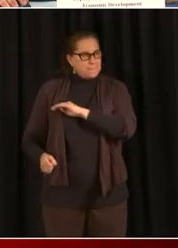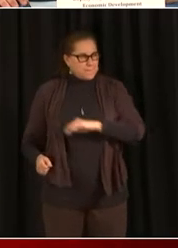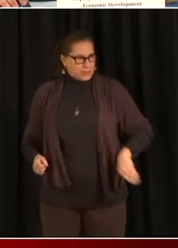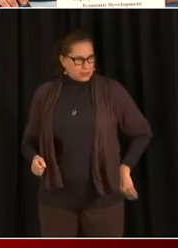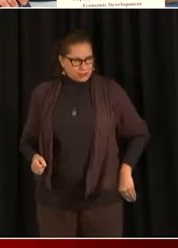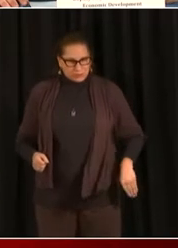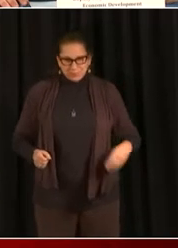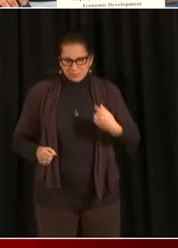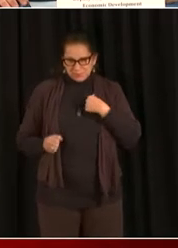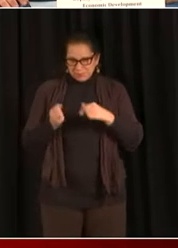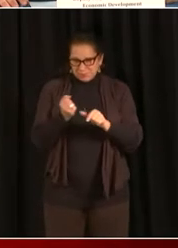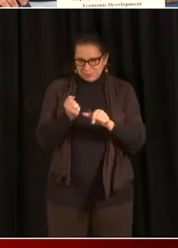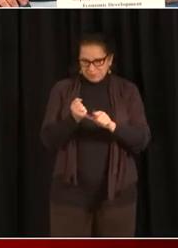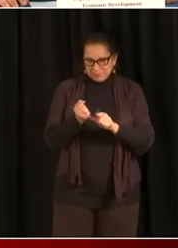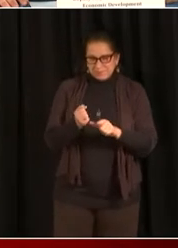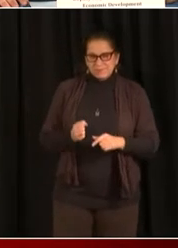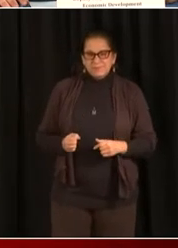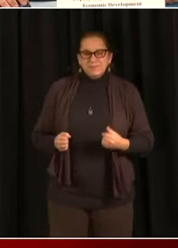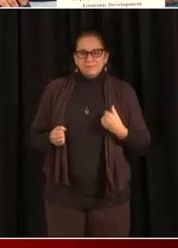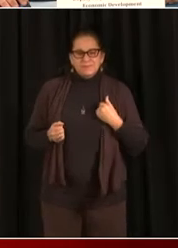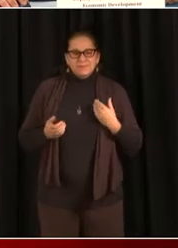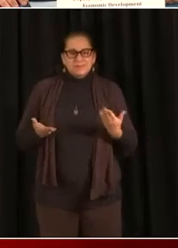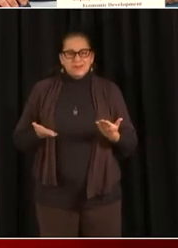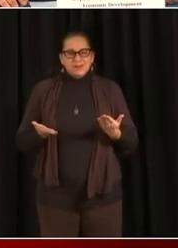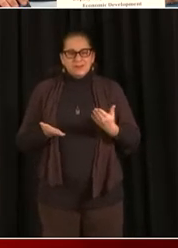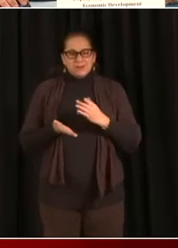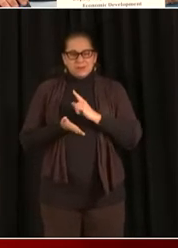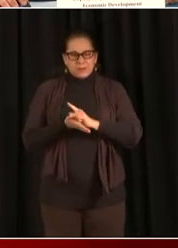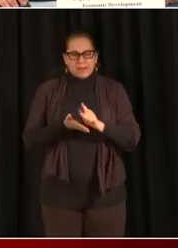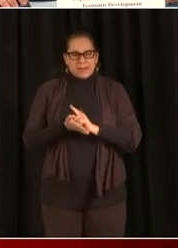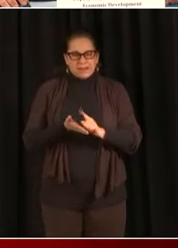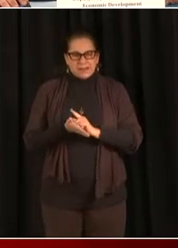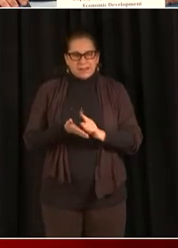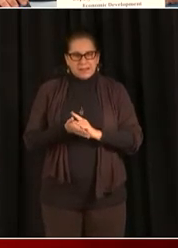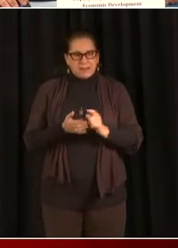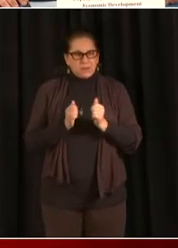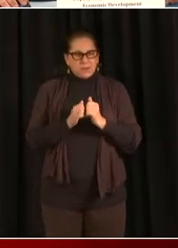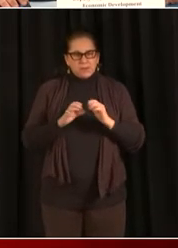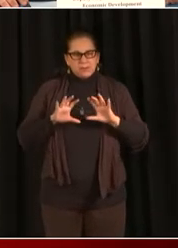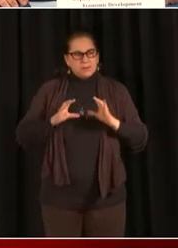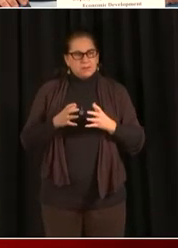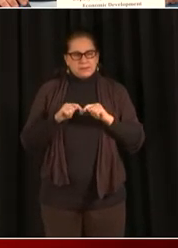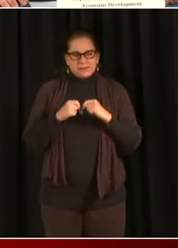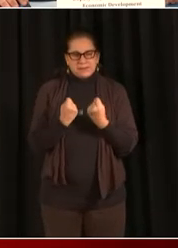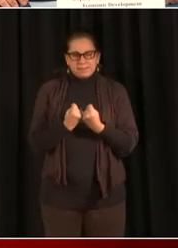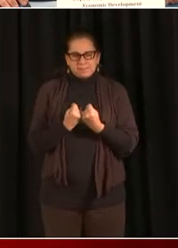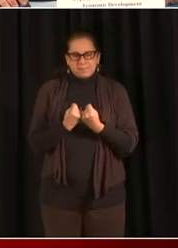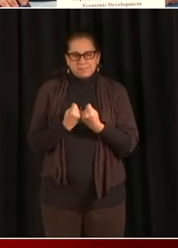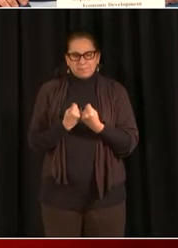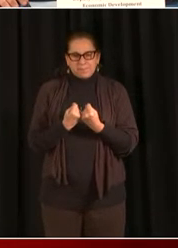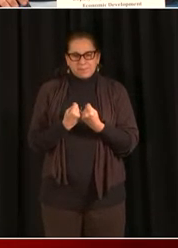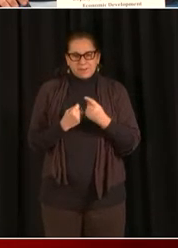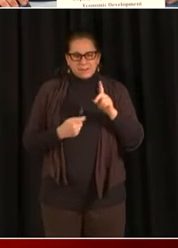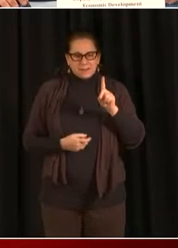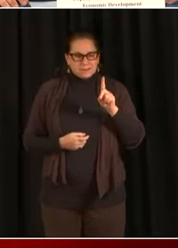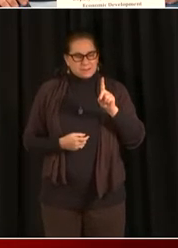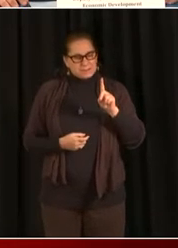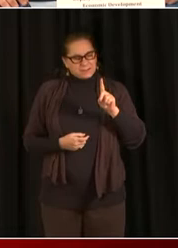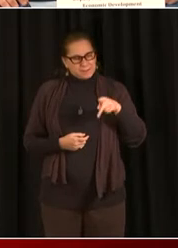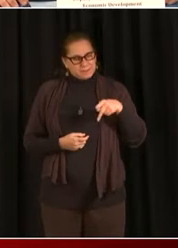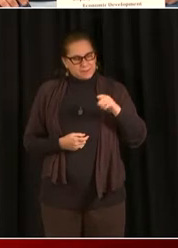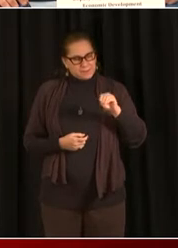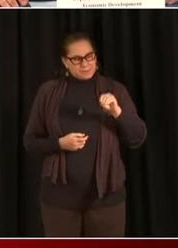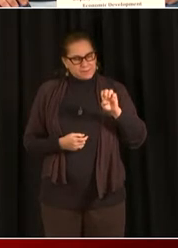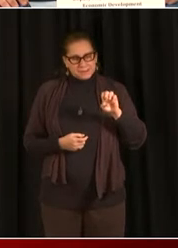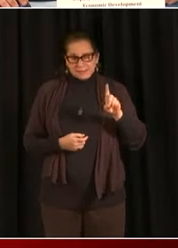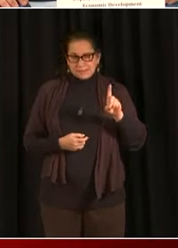check-in. I'm here with members of the team from DMPED, as well as the Department of Small Local Business Development. This week we're going to talk